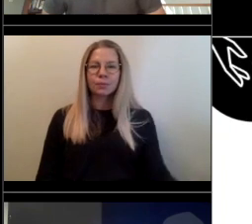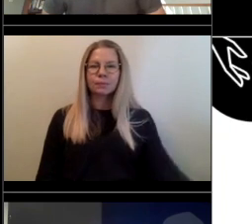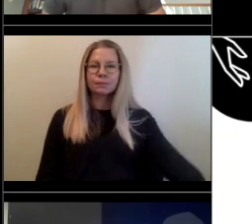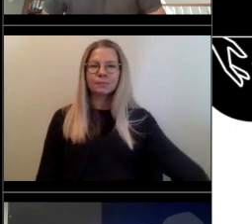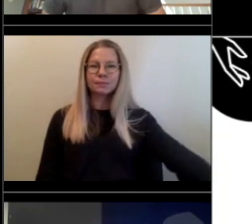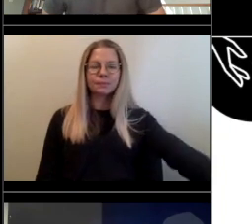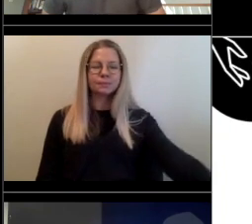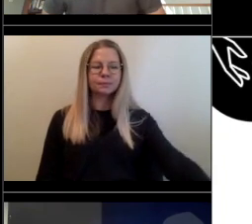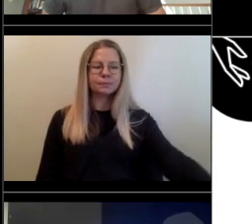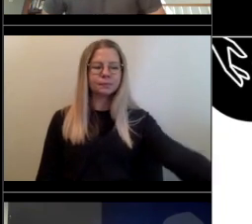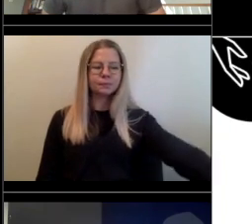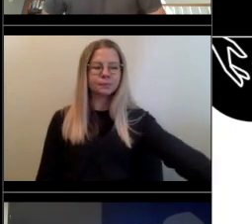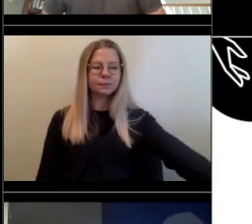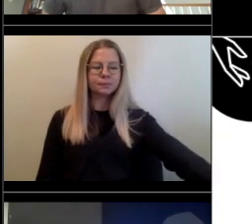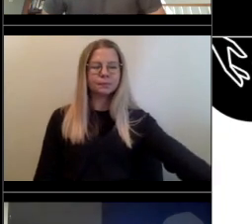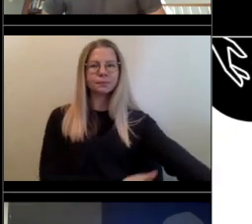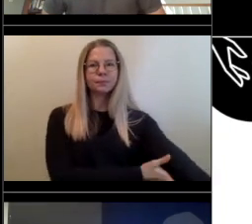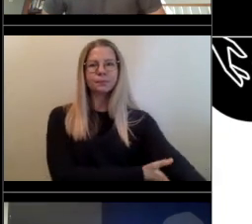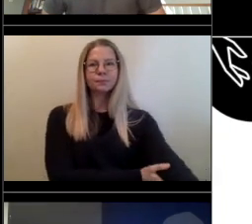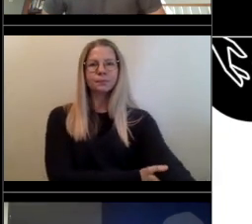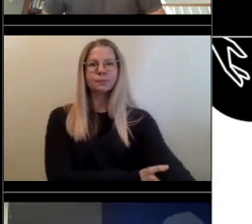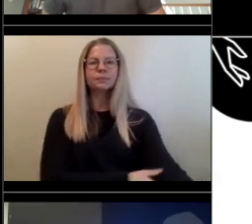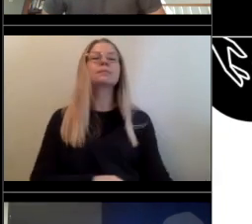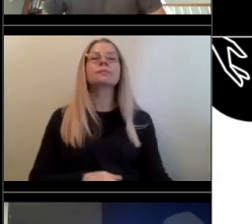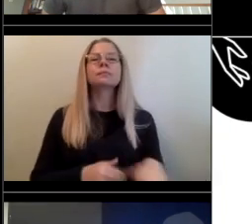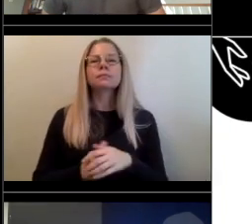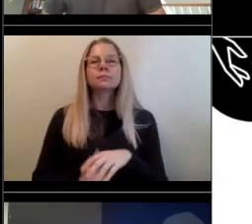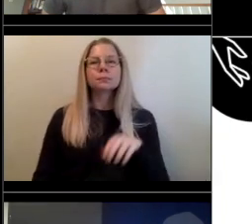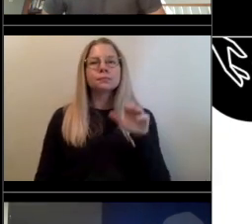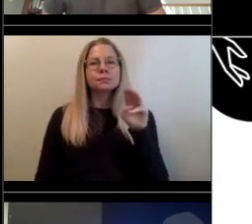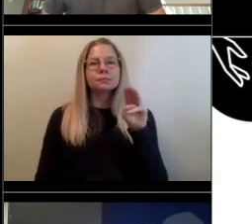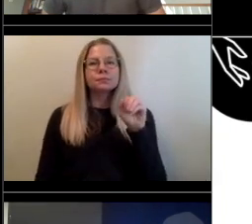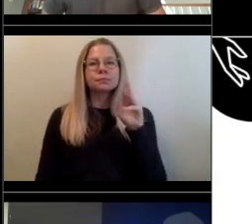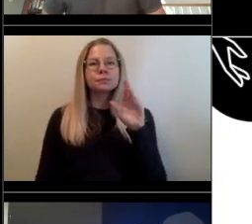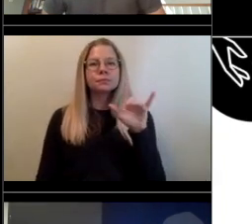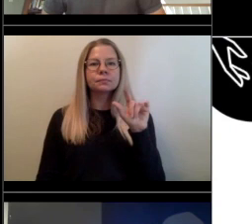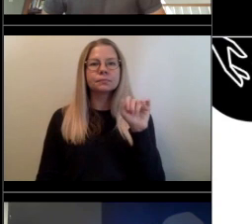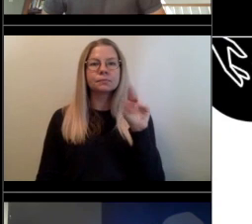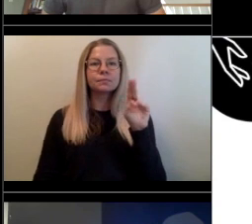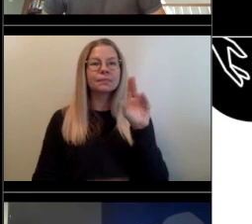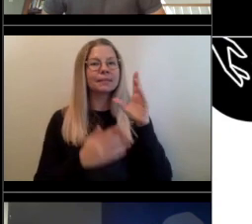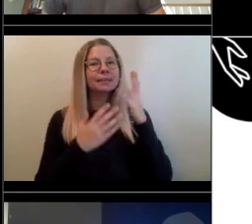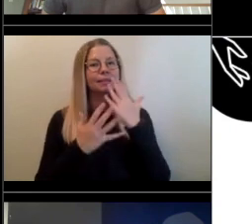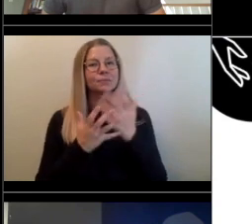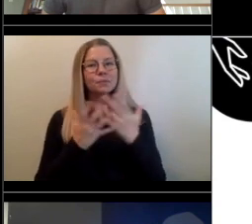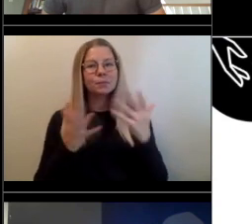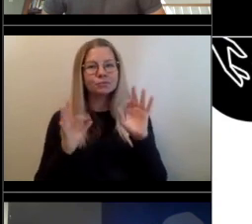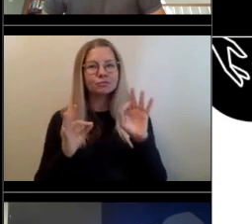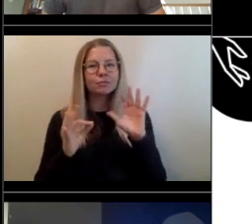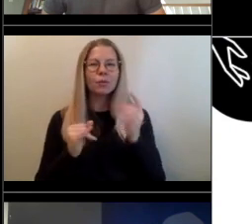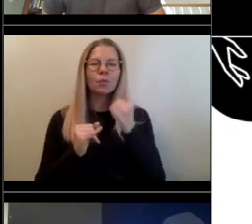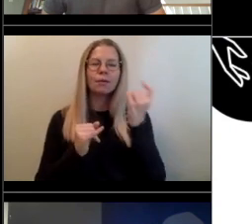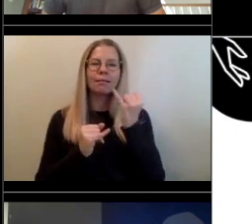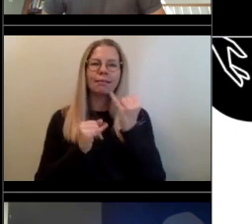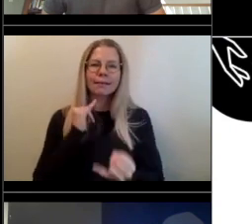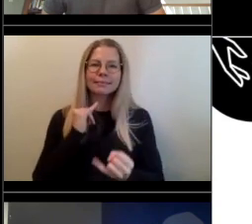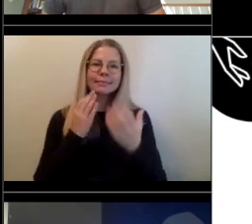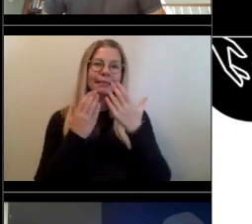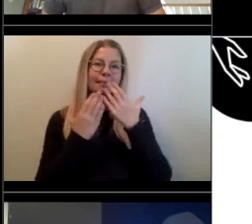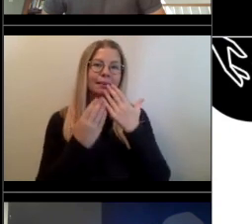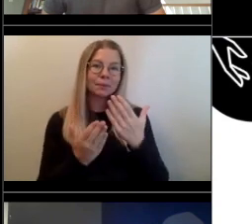Bye. Thank you very much, all of you. Just a final thank you, because this is the last of